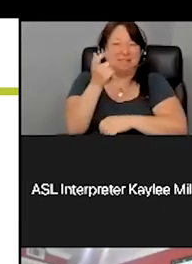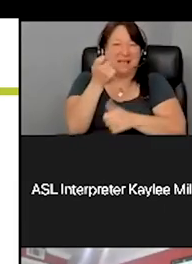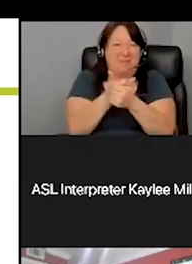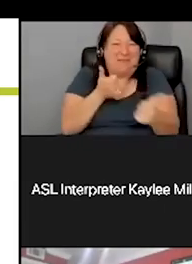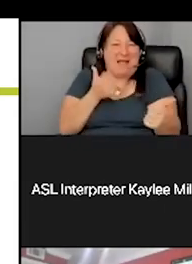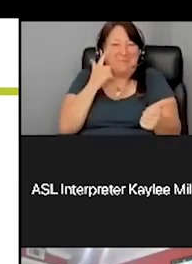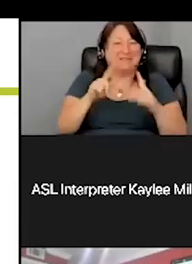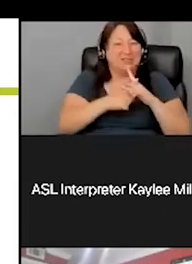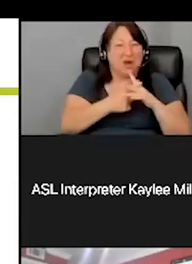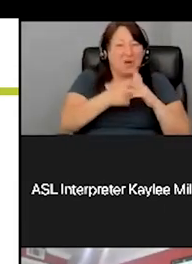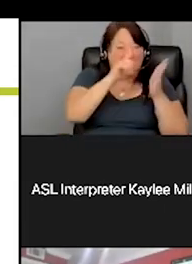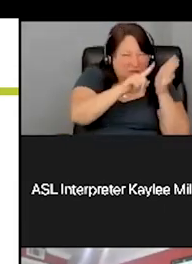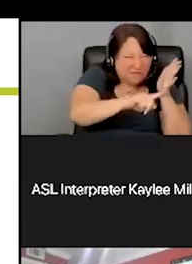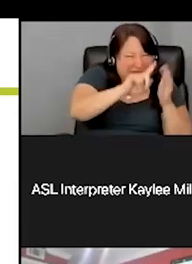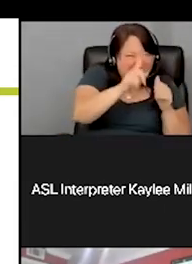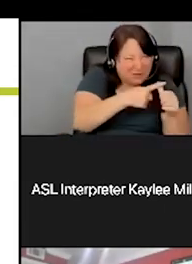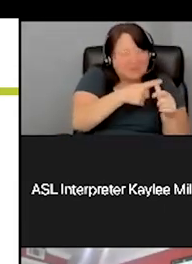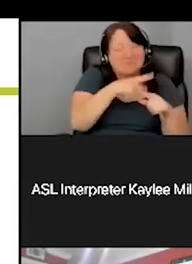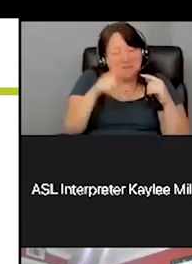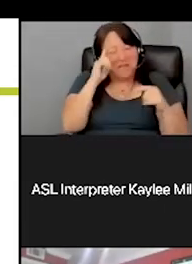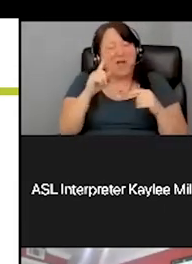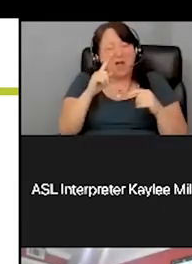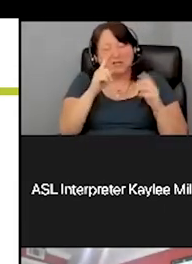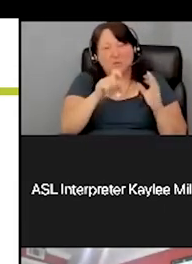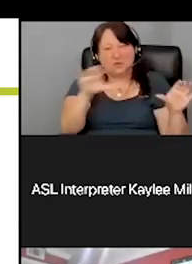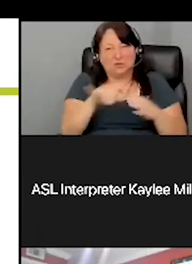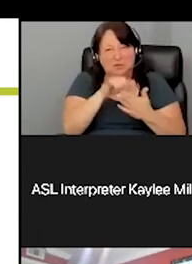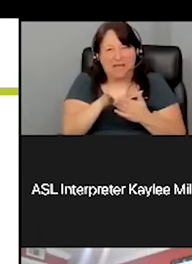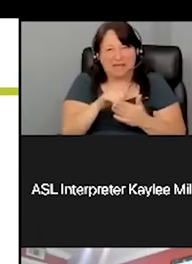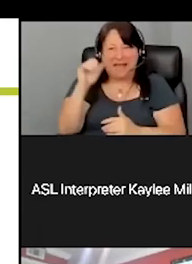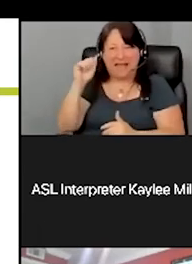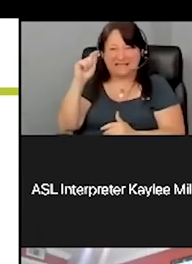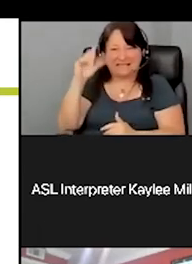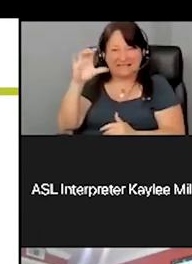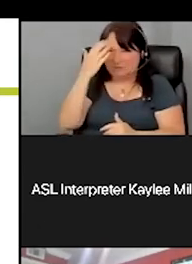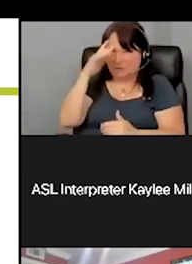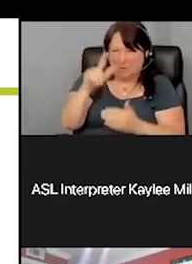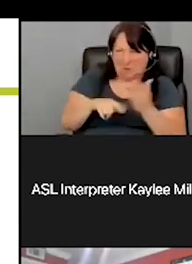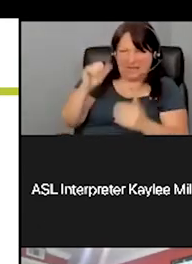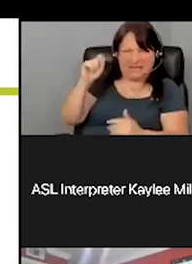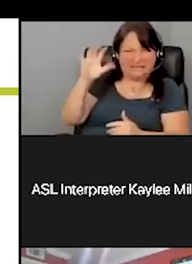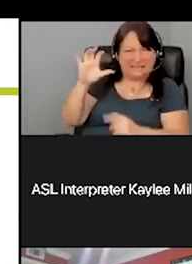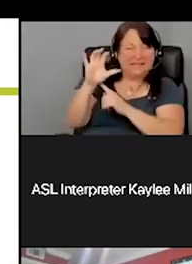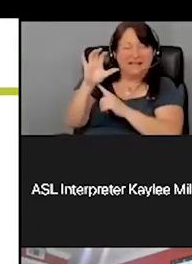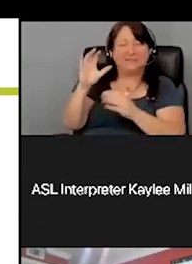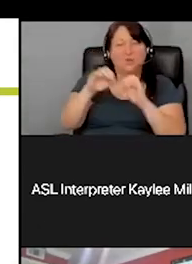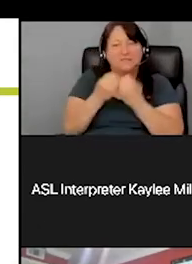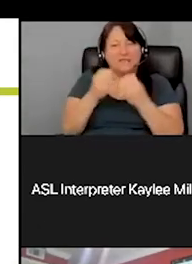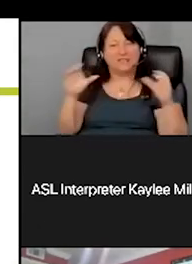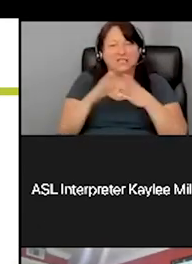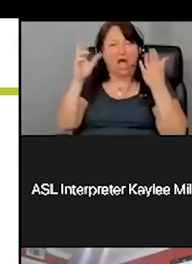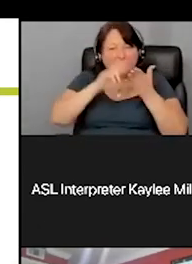with the survey, but nonetheless, they are scheduled to do that. ATC, if you're not familiar with them, it's an organization that does a lot of